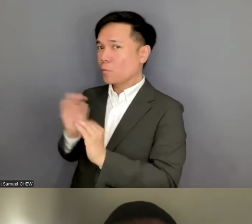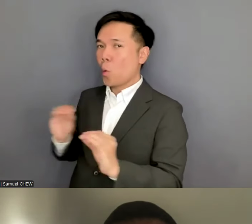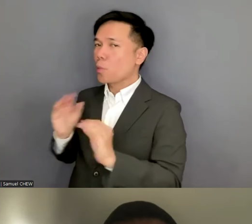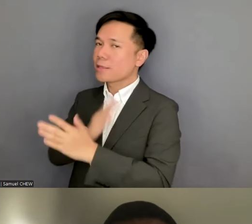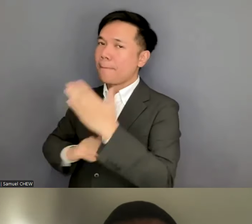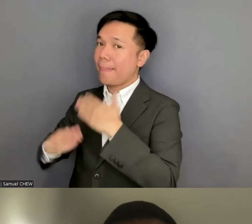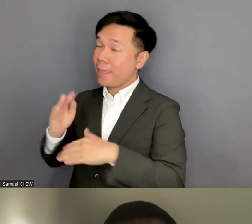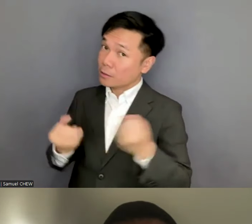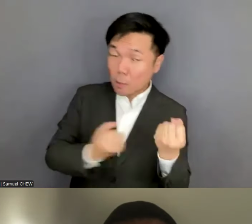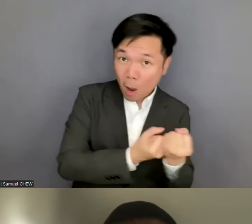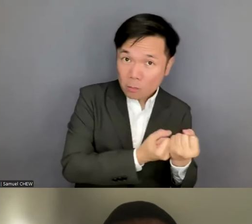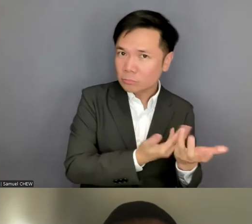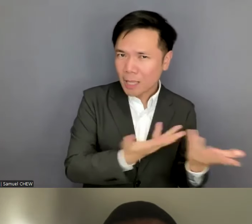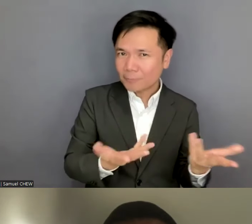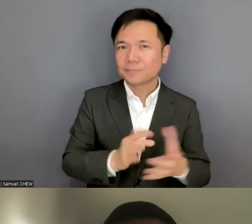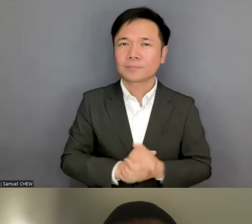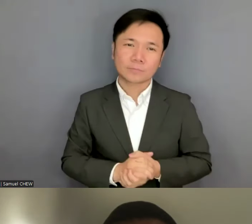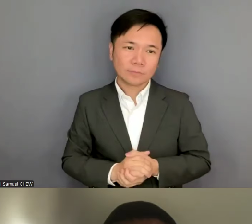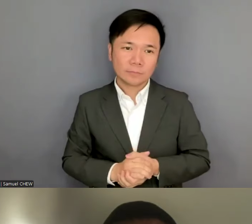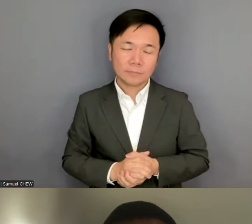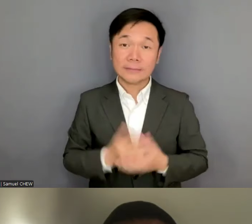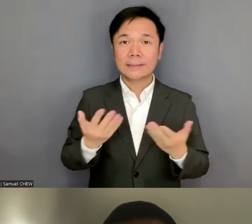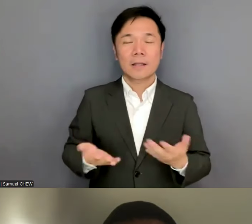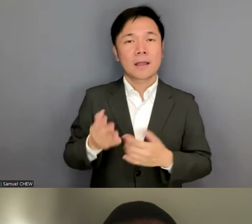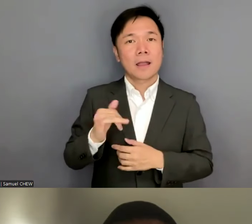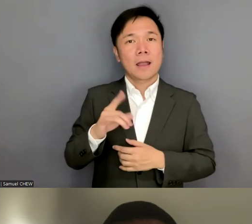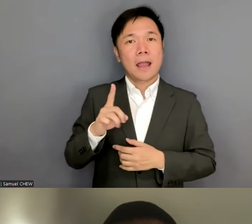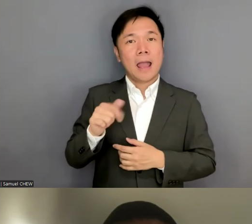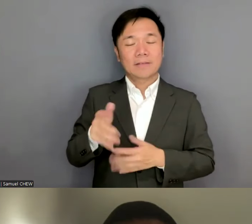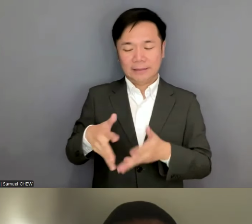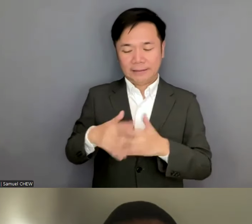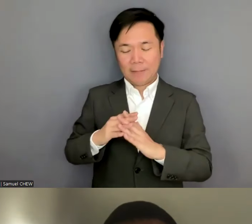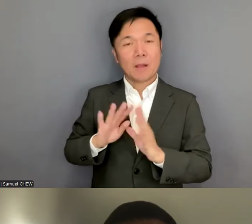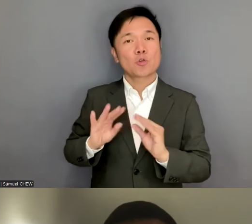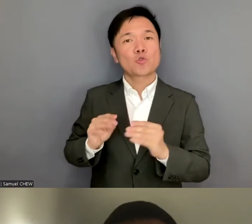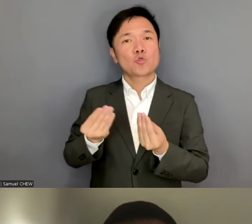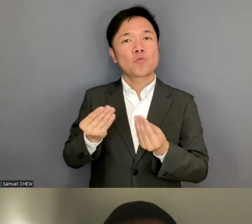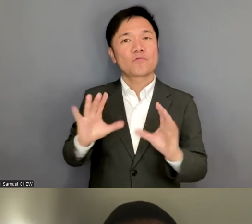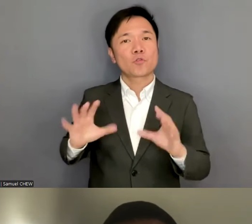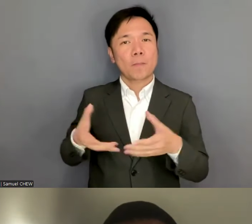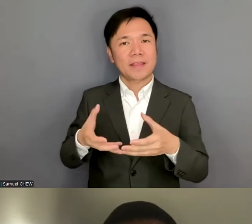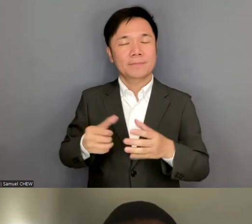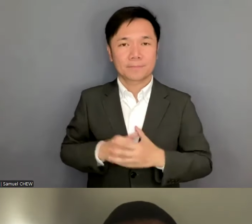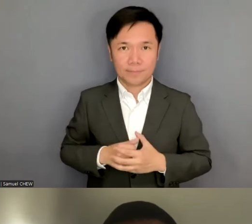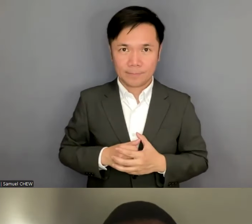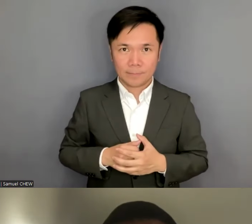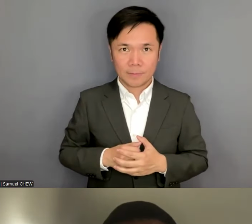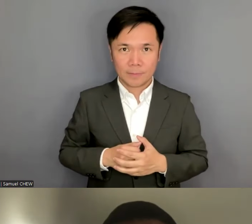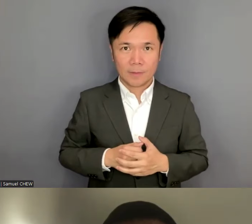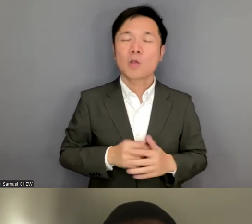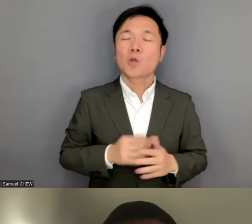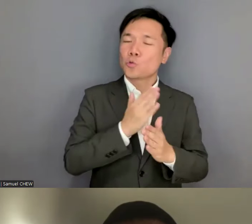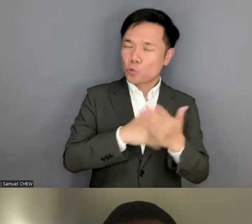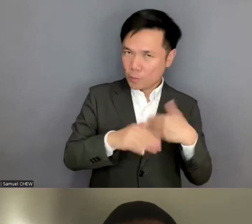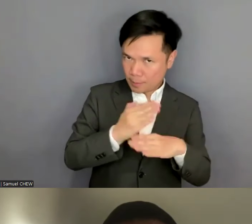Okay, now AIDA has like a youth committee, which is comprised by youth with disabilities